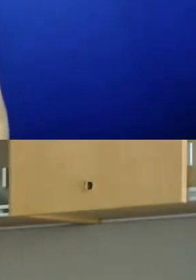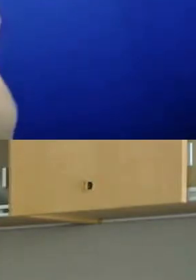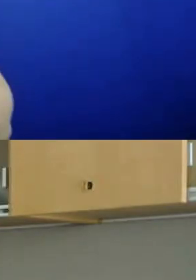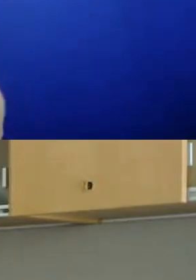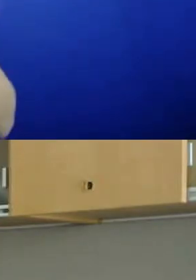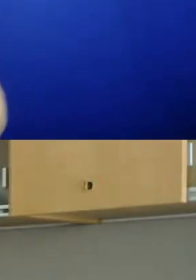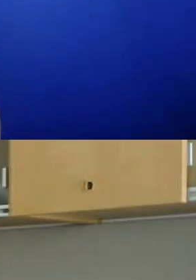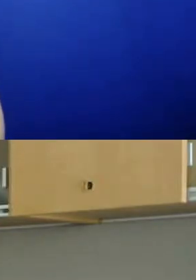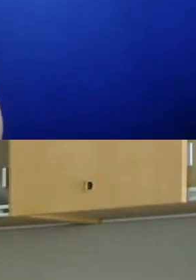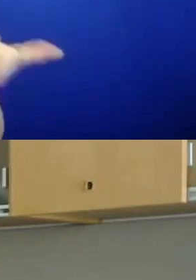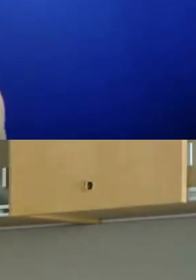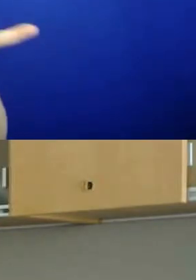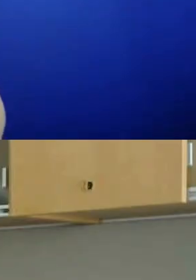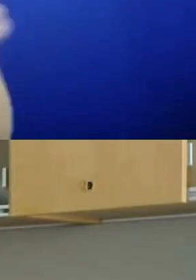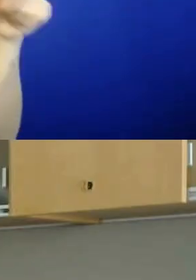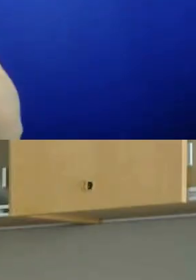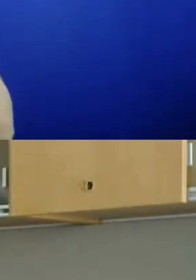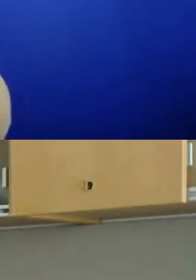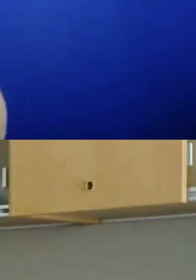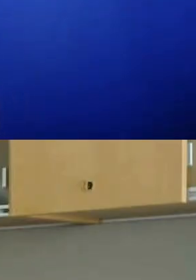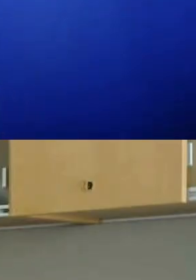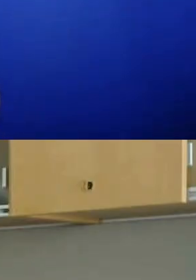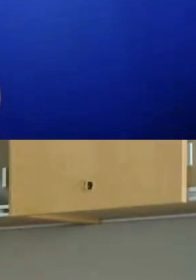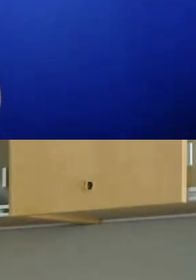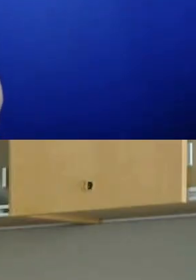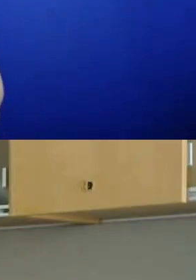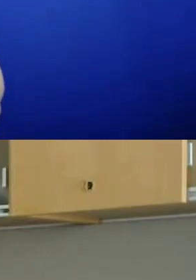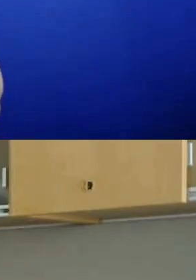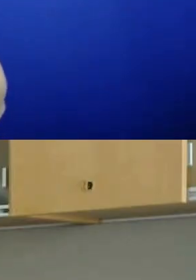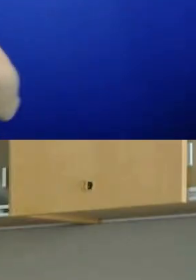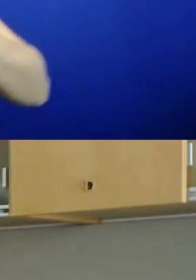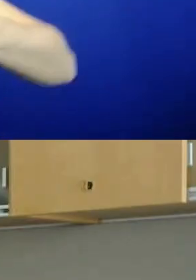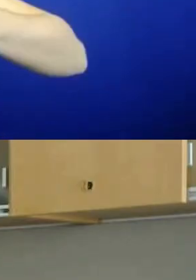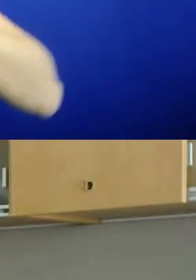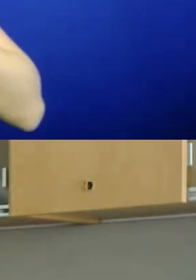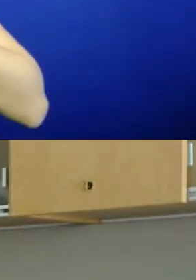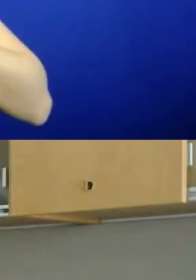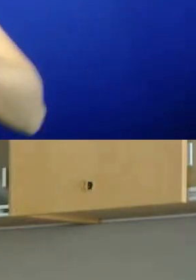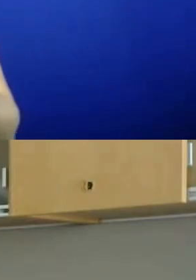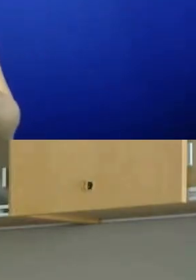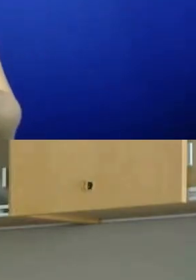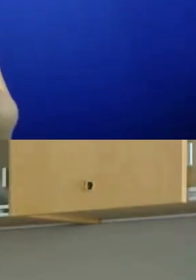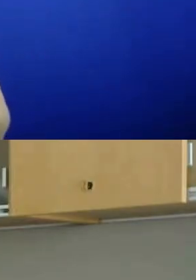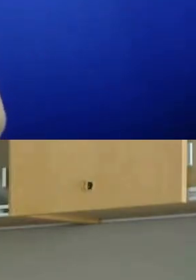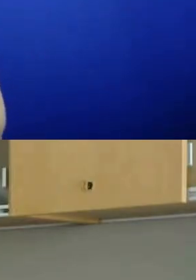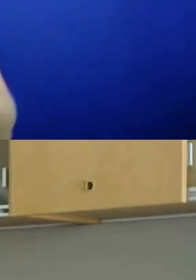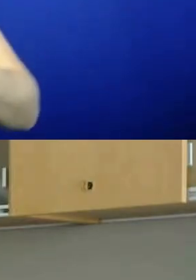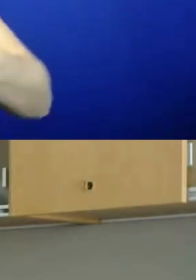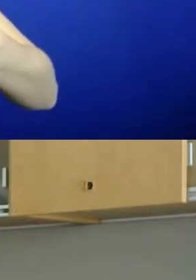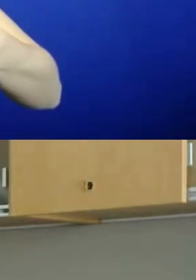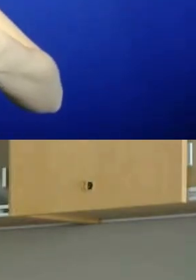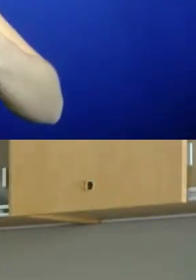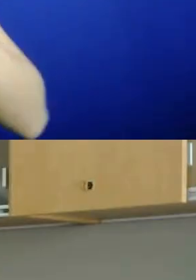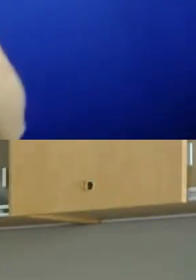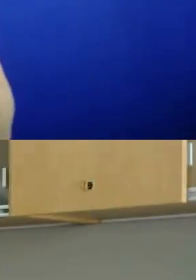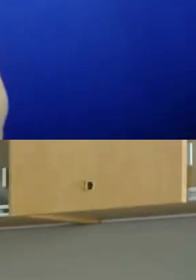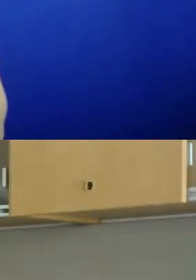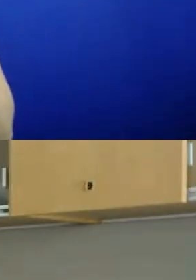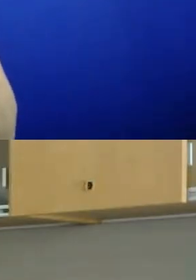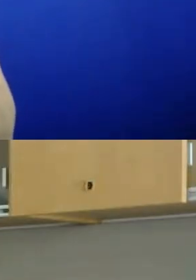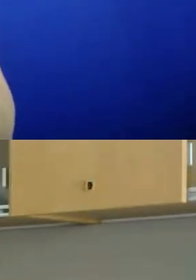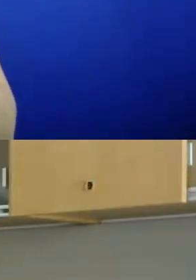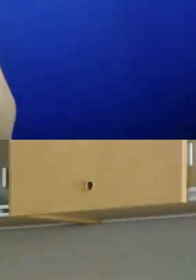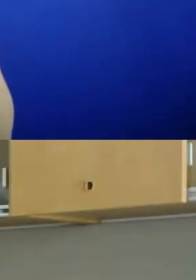the exact same. Anytime you light something on fire, you will create carcinogens, whether it's tobacco or cannabis. So, John, there